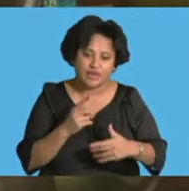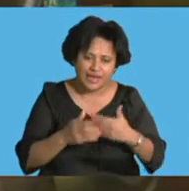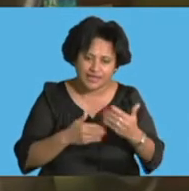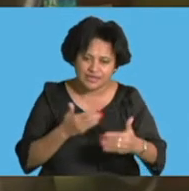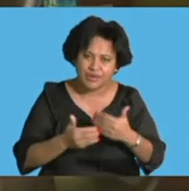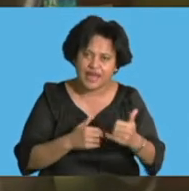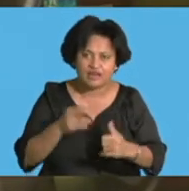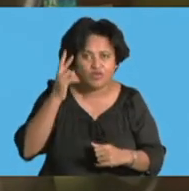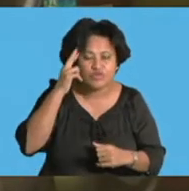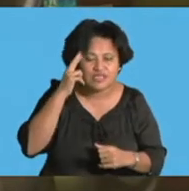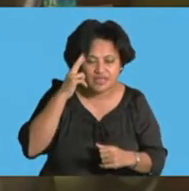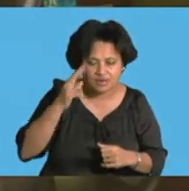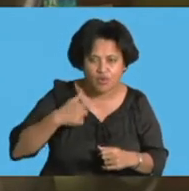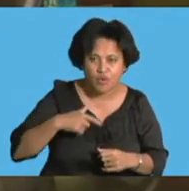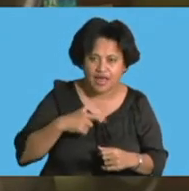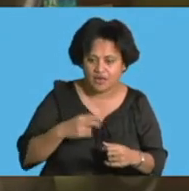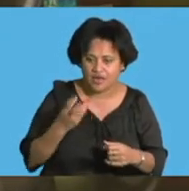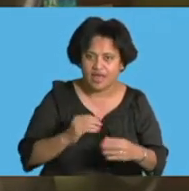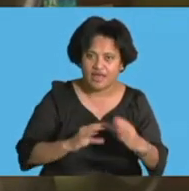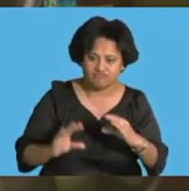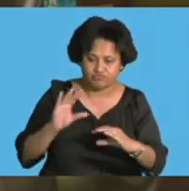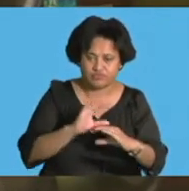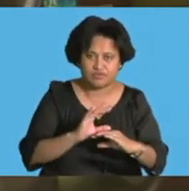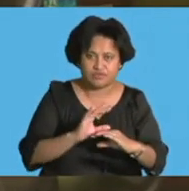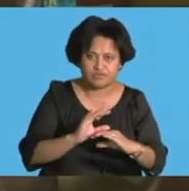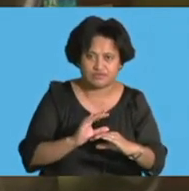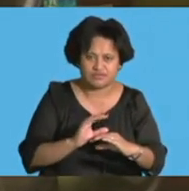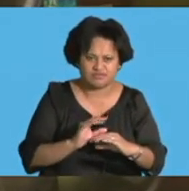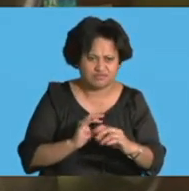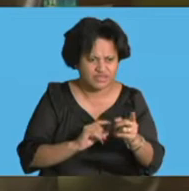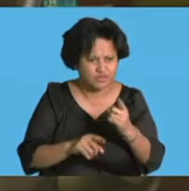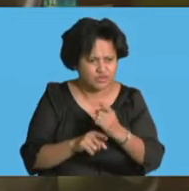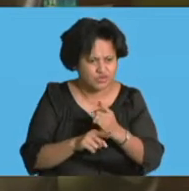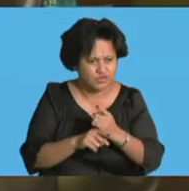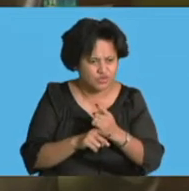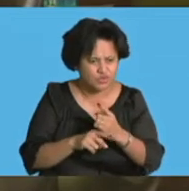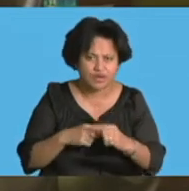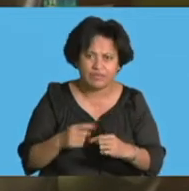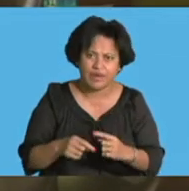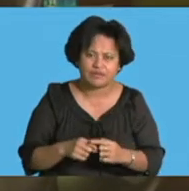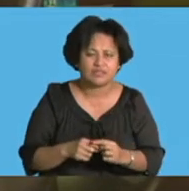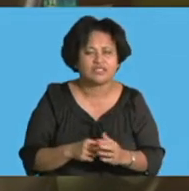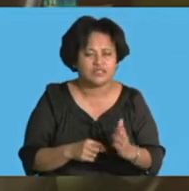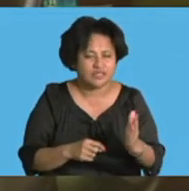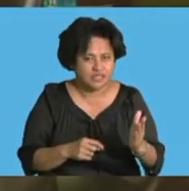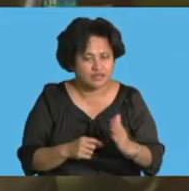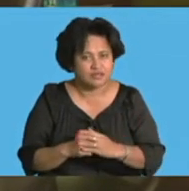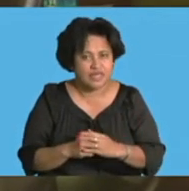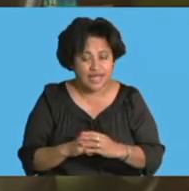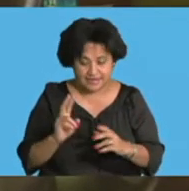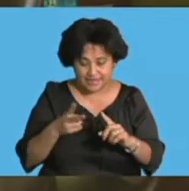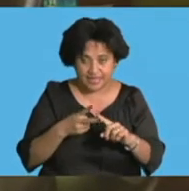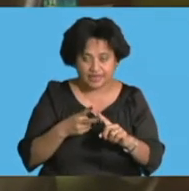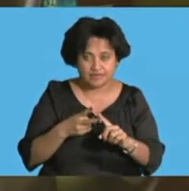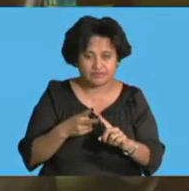increase subsidiary that the Honourable Charlie is referring to. Secondly, Mr. Speaker